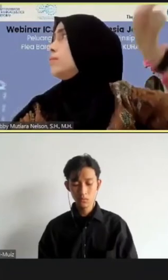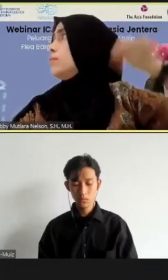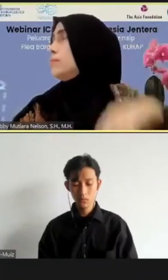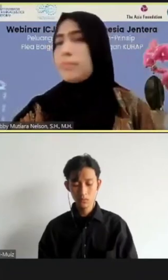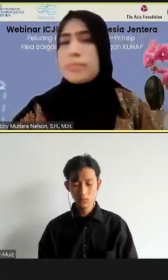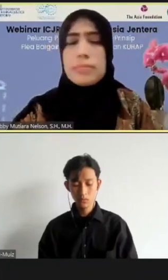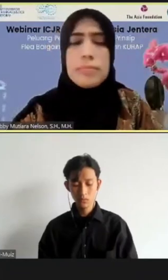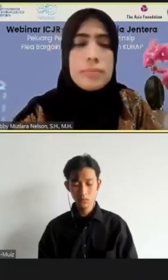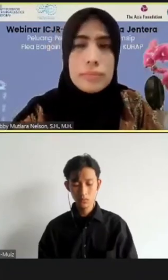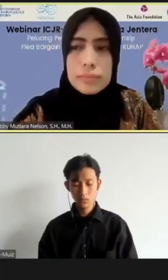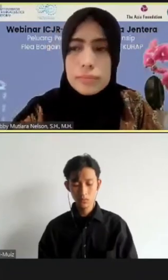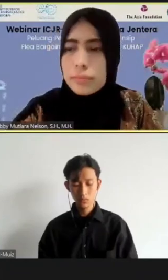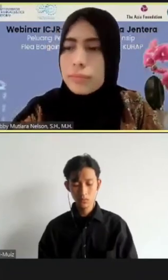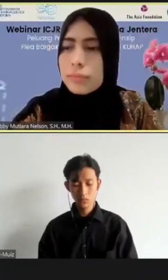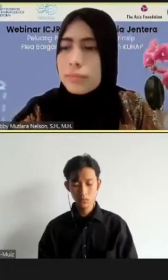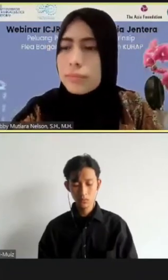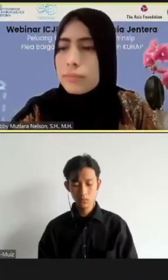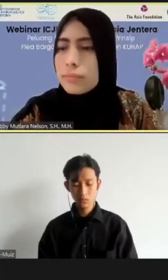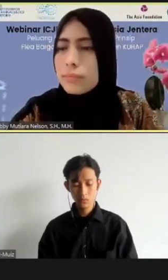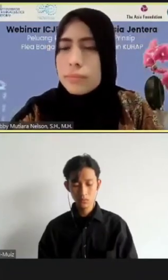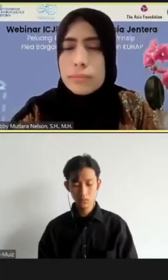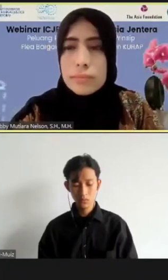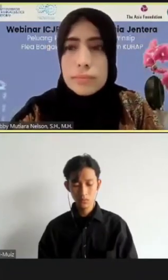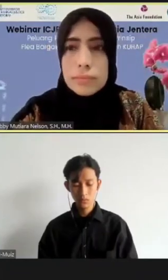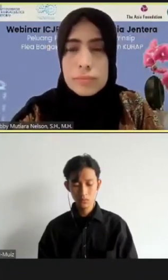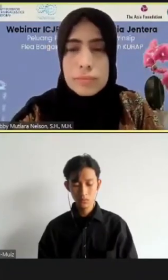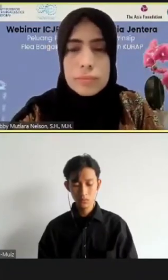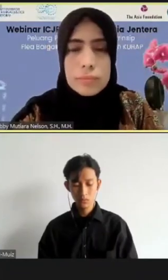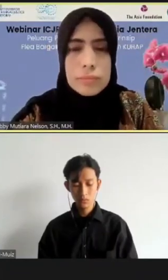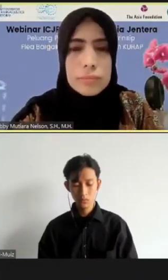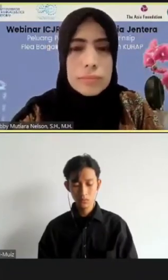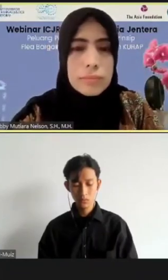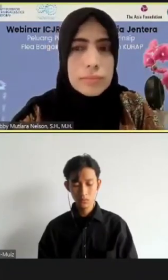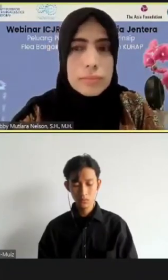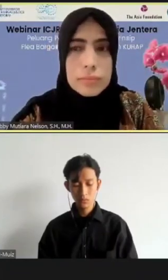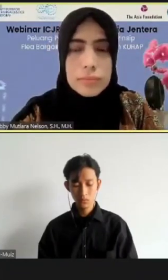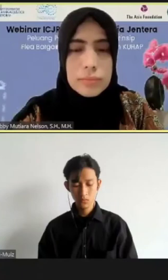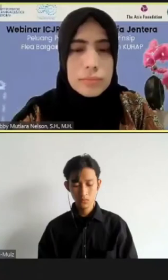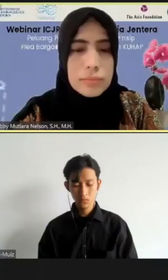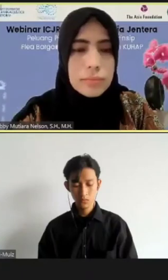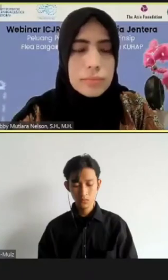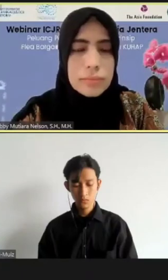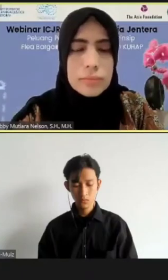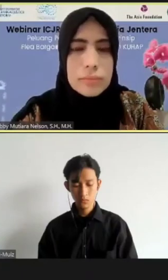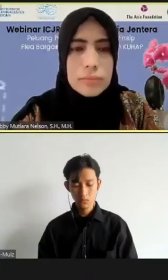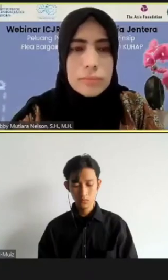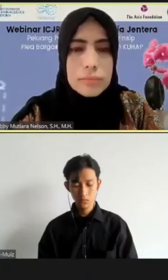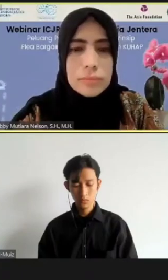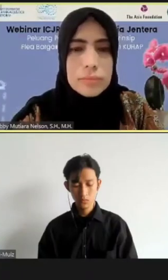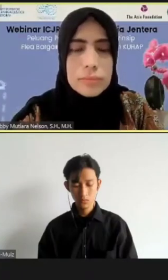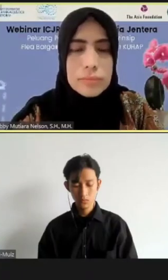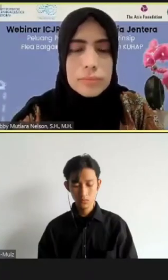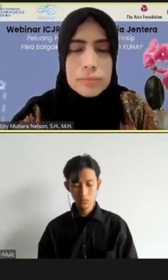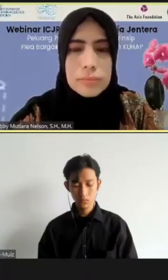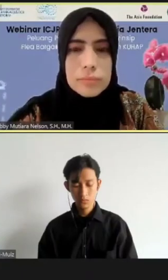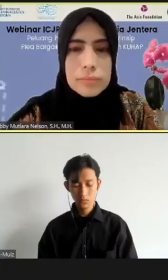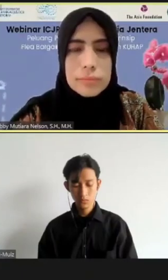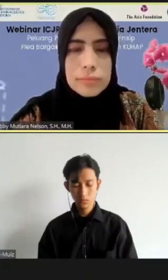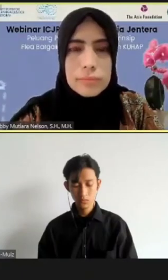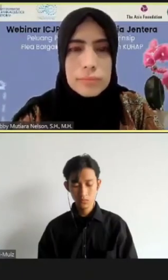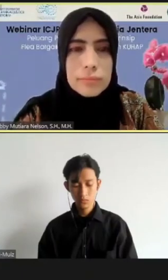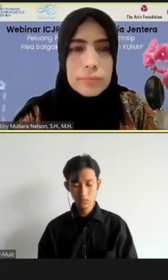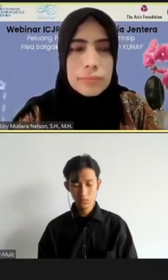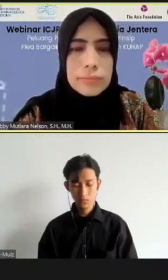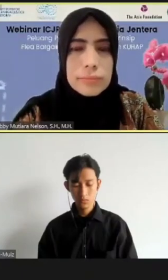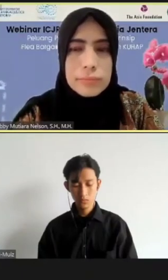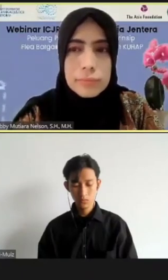money. The defendant avoids stricter punishment. Although controversial, most defendants in the